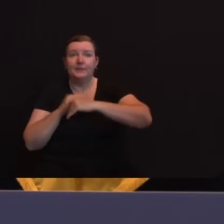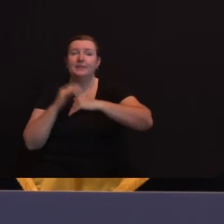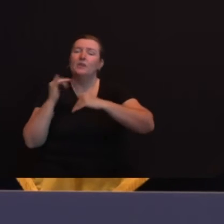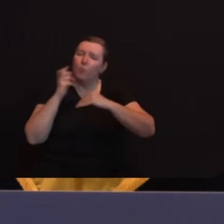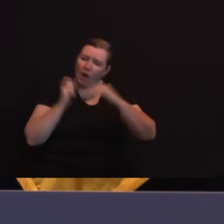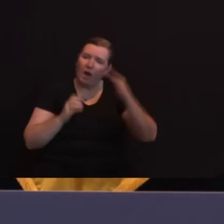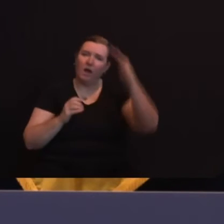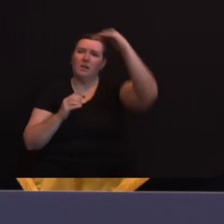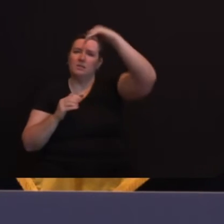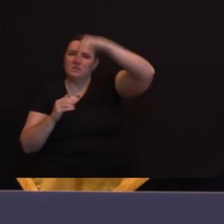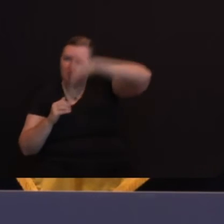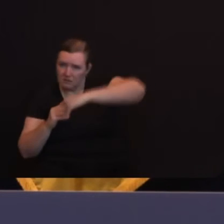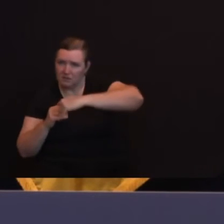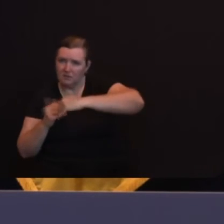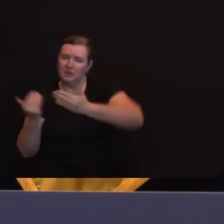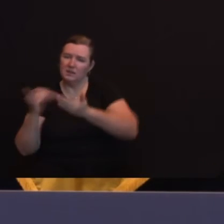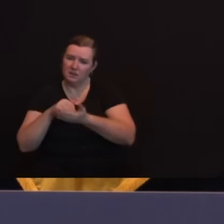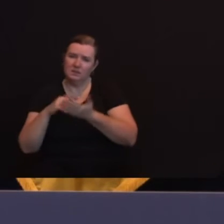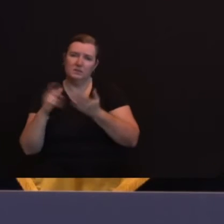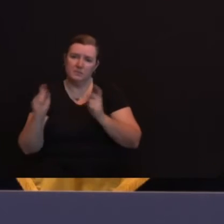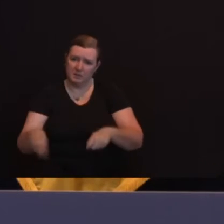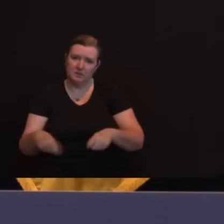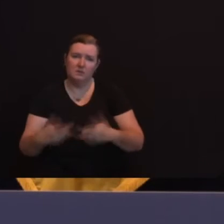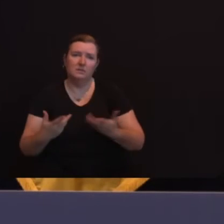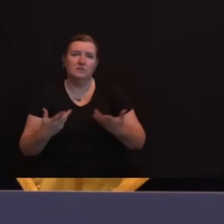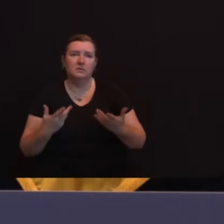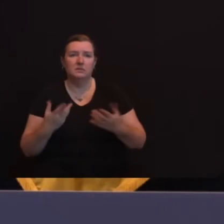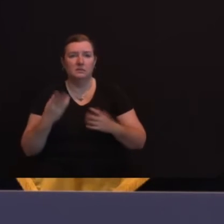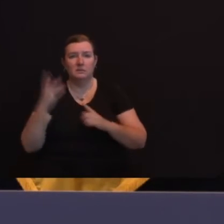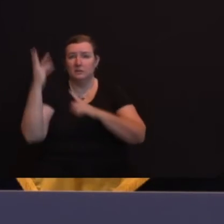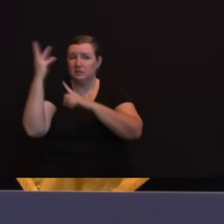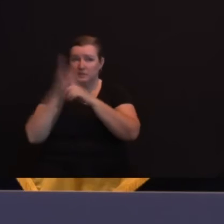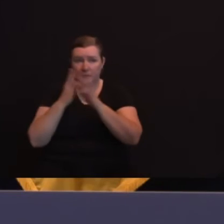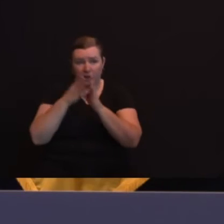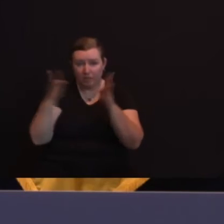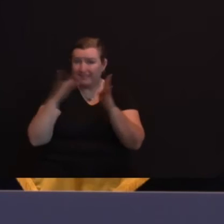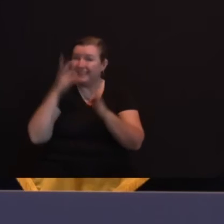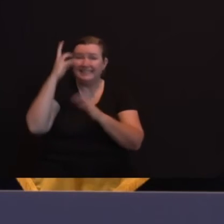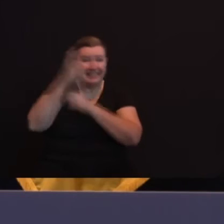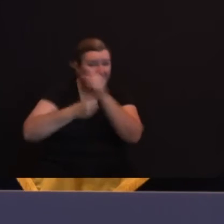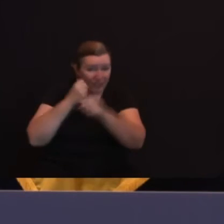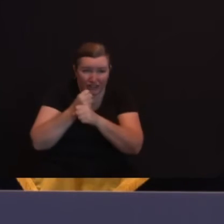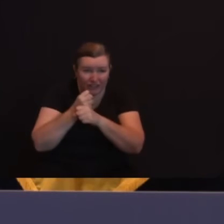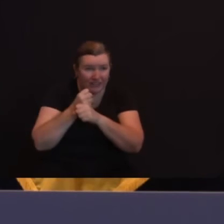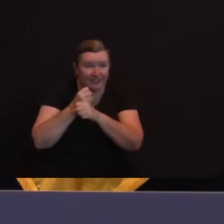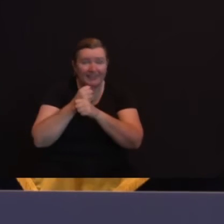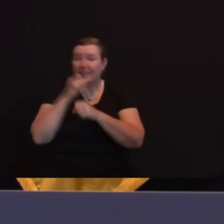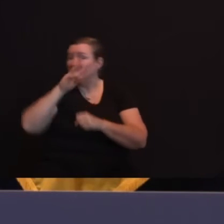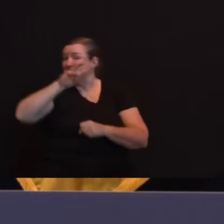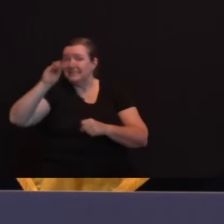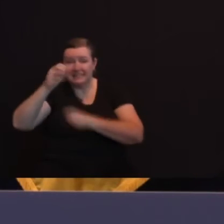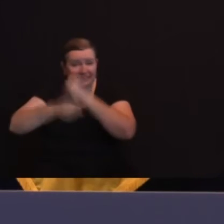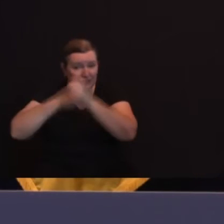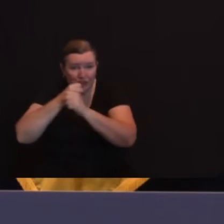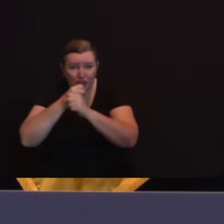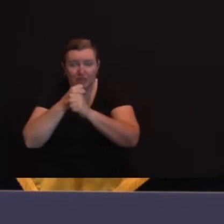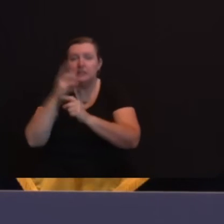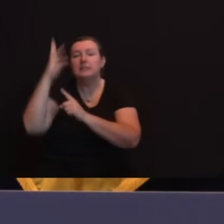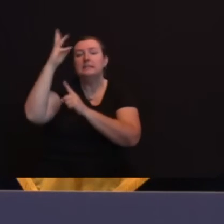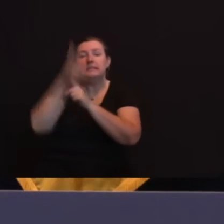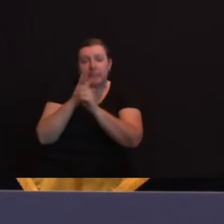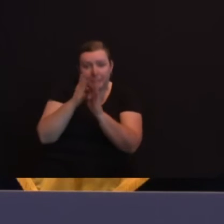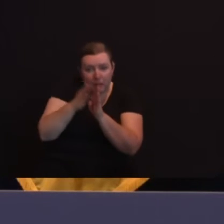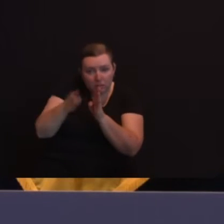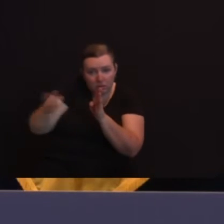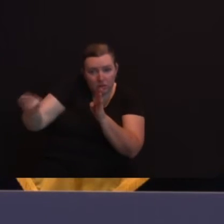with her, we're talking about 6 months here, not 6 years, not 6 decades, not a lifetime, but it's right here, right now. Alex, over to you real quick.